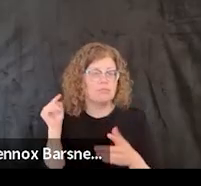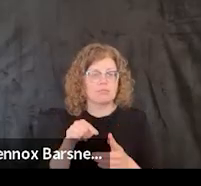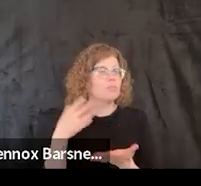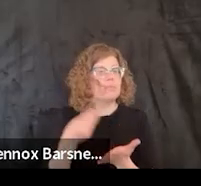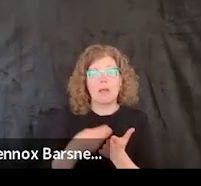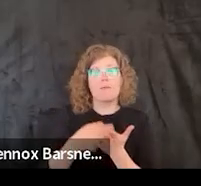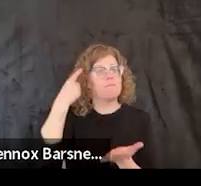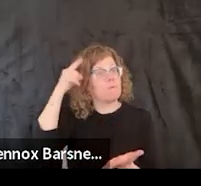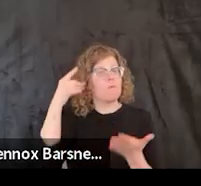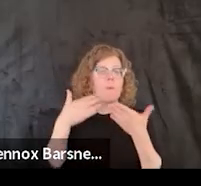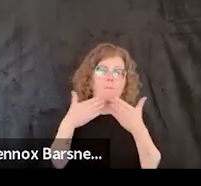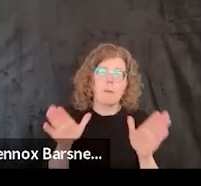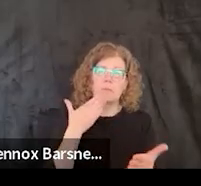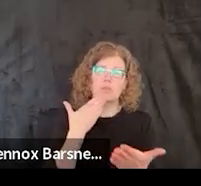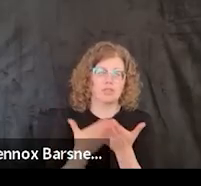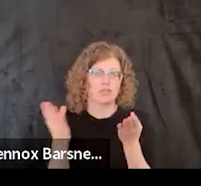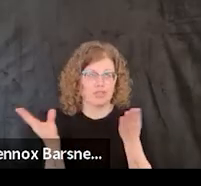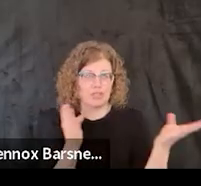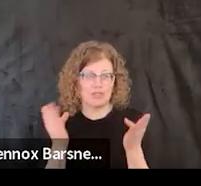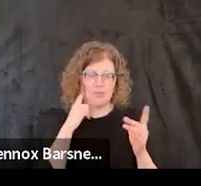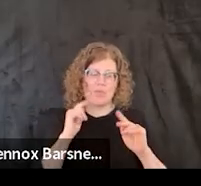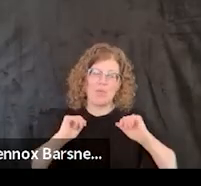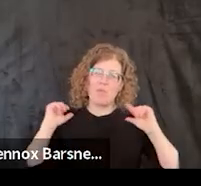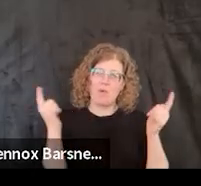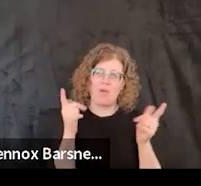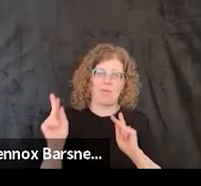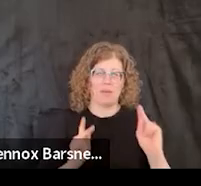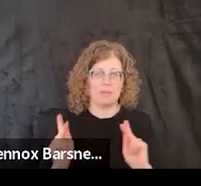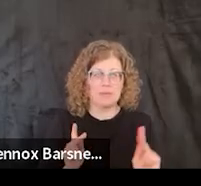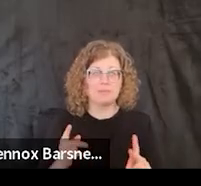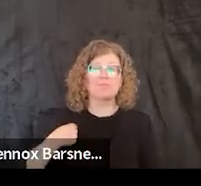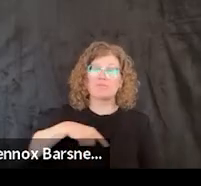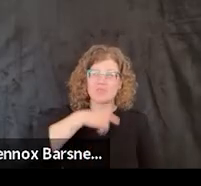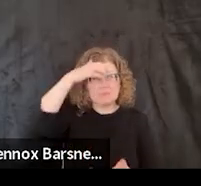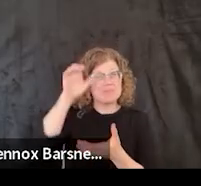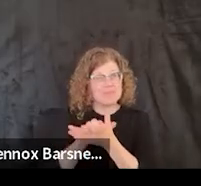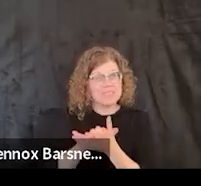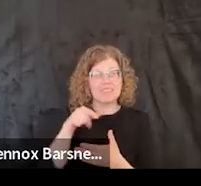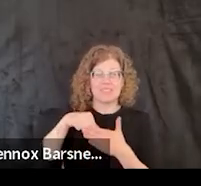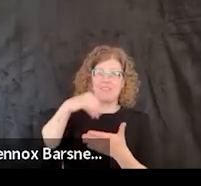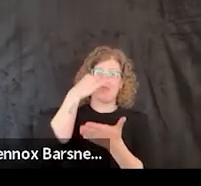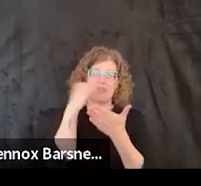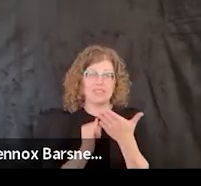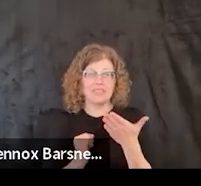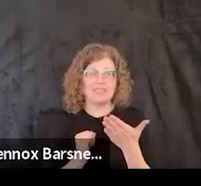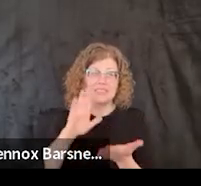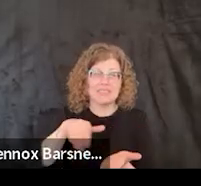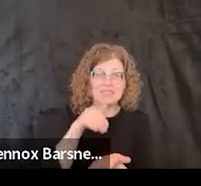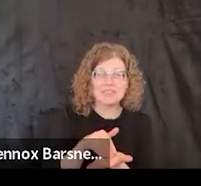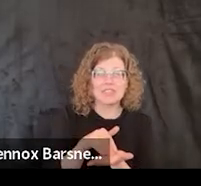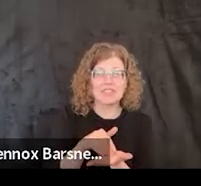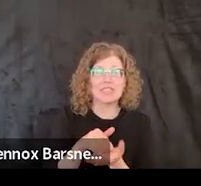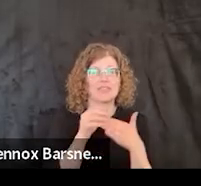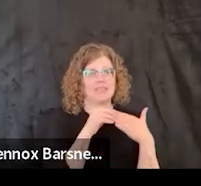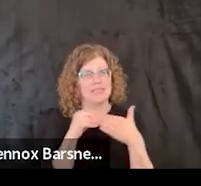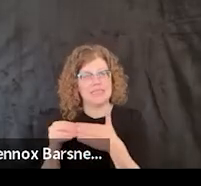Calgarians. We believe in arts-led city building and fostering a sustainable and resilient arts sector, which